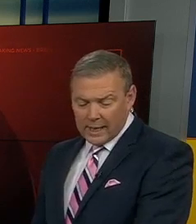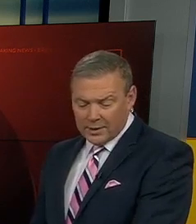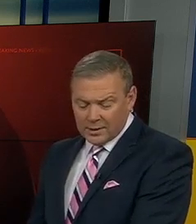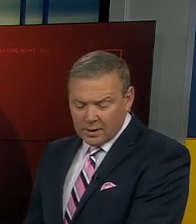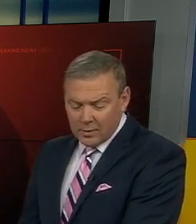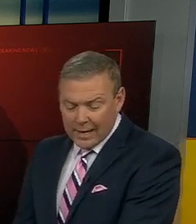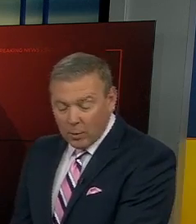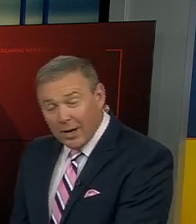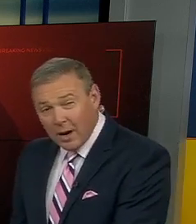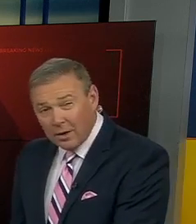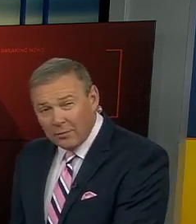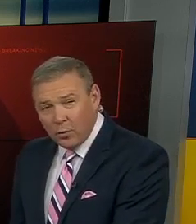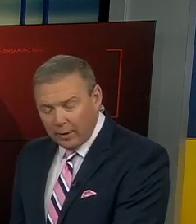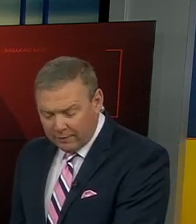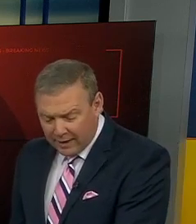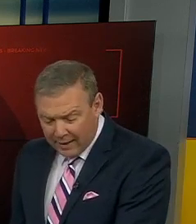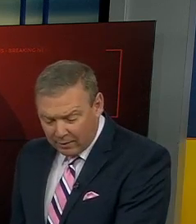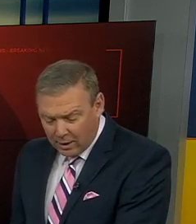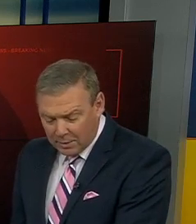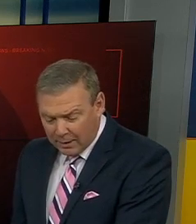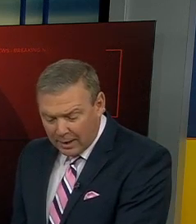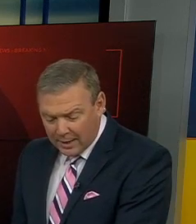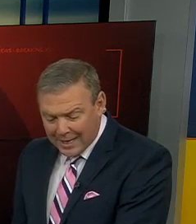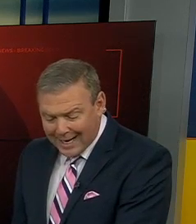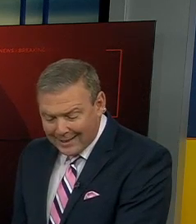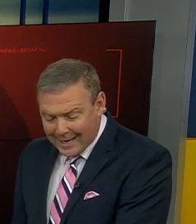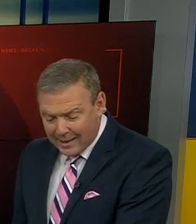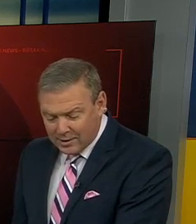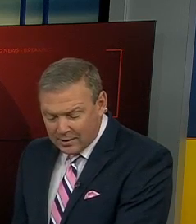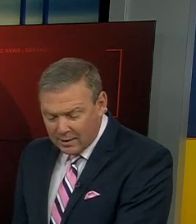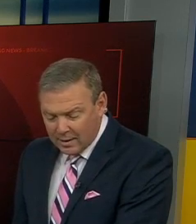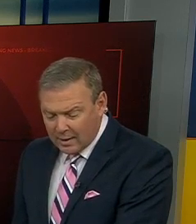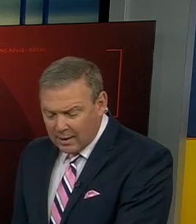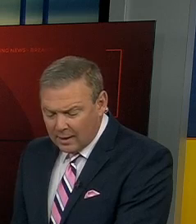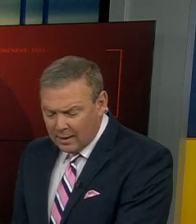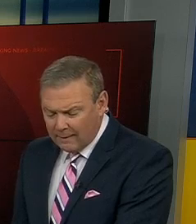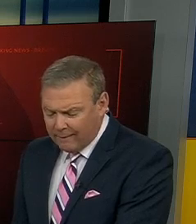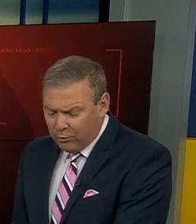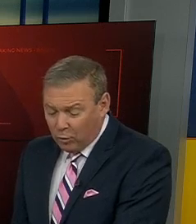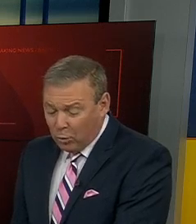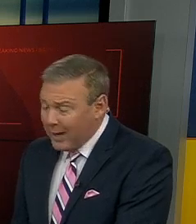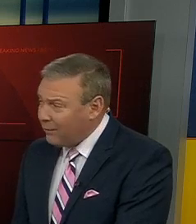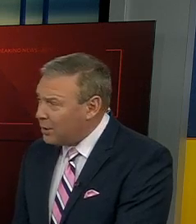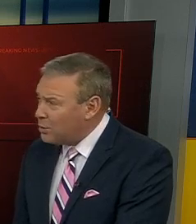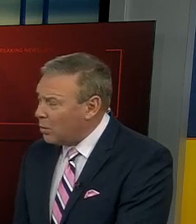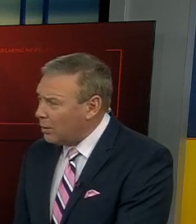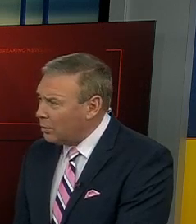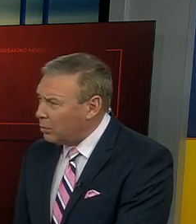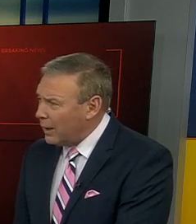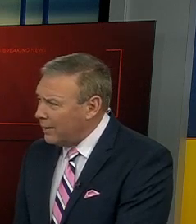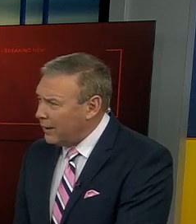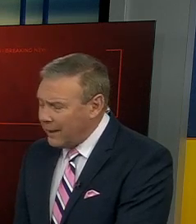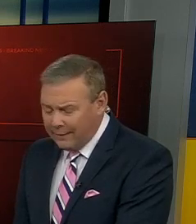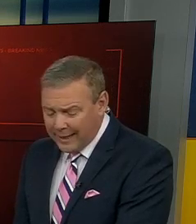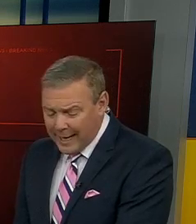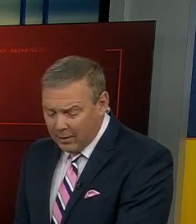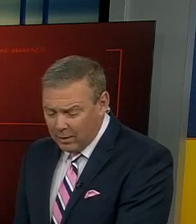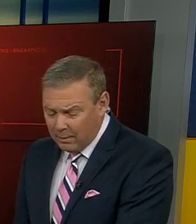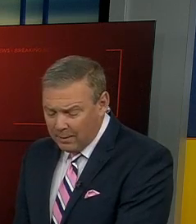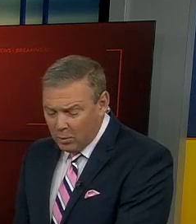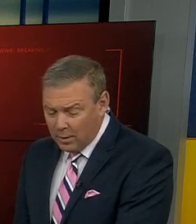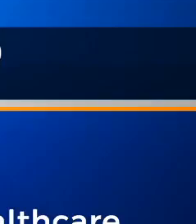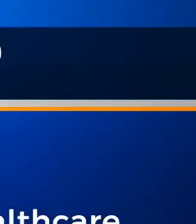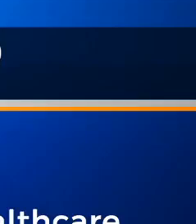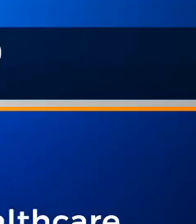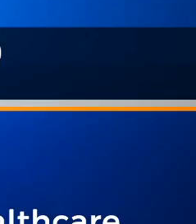now cases in Ohio. 145 are hospitalized, 8 deaths. For whatever it's worth, we're evening out a